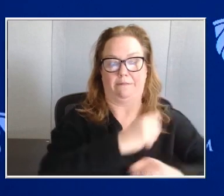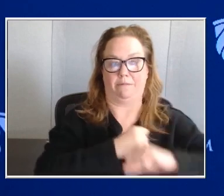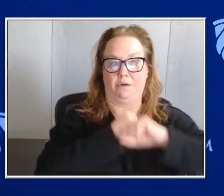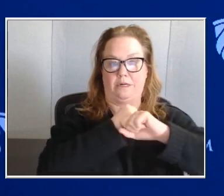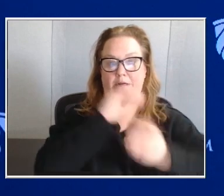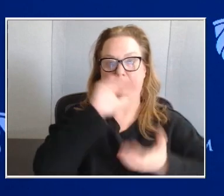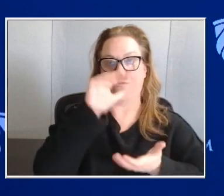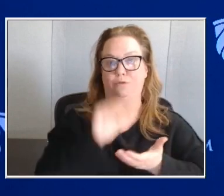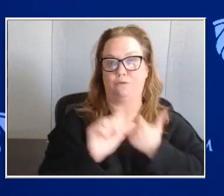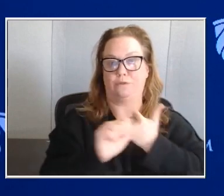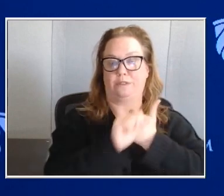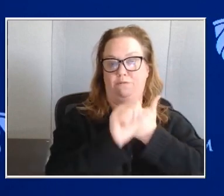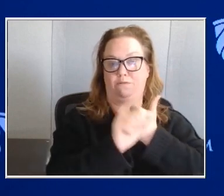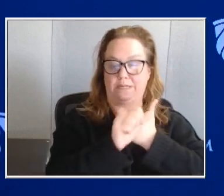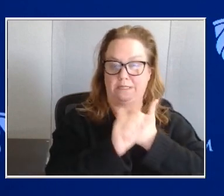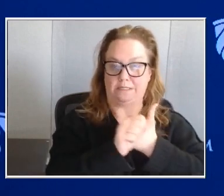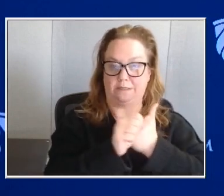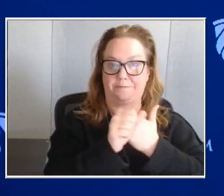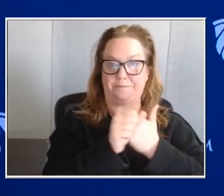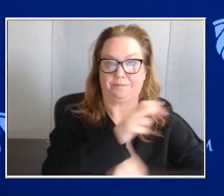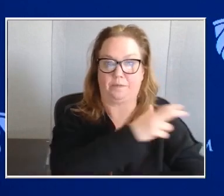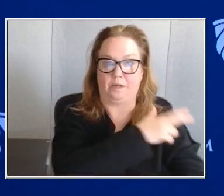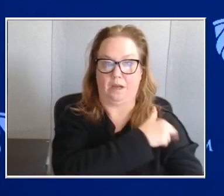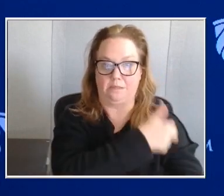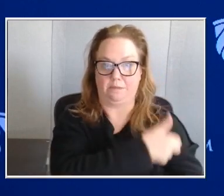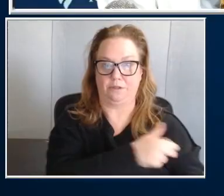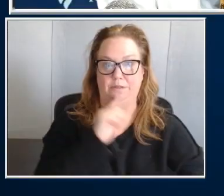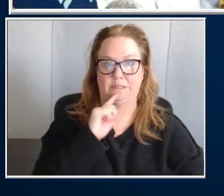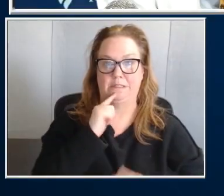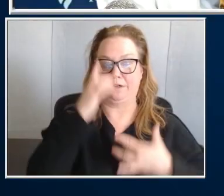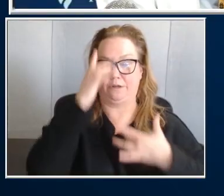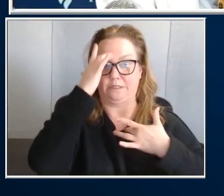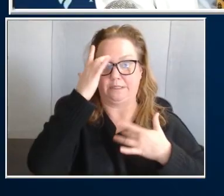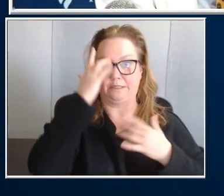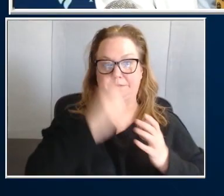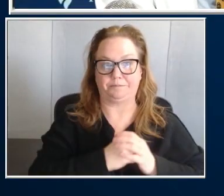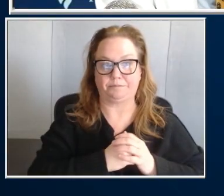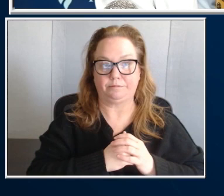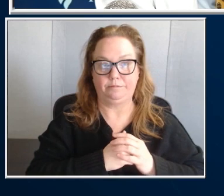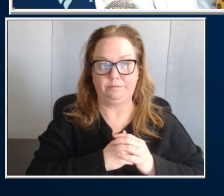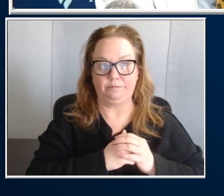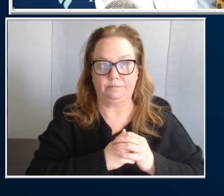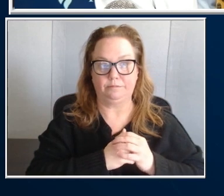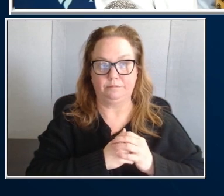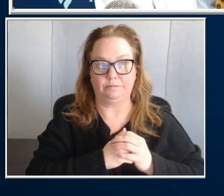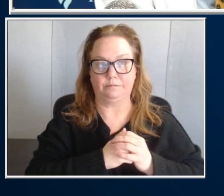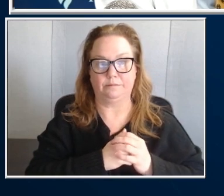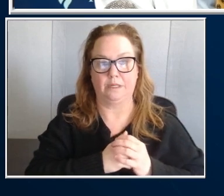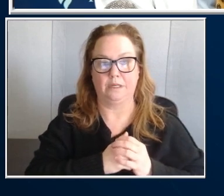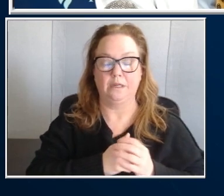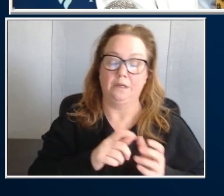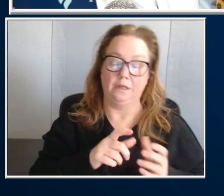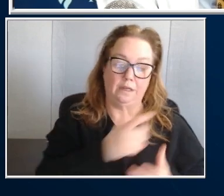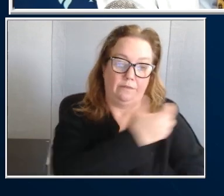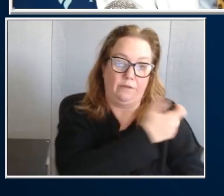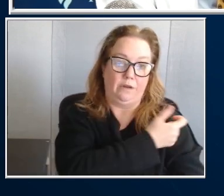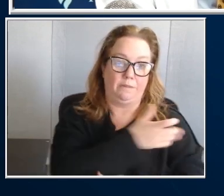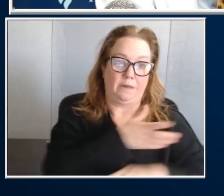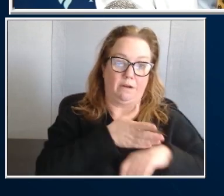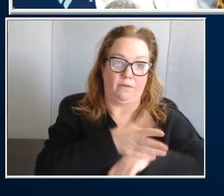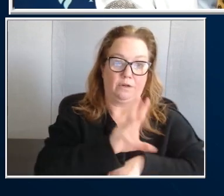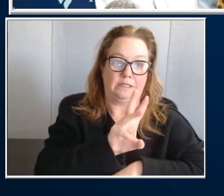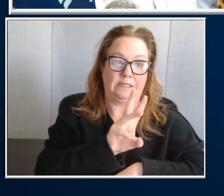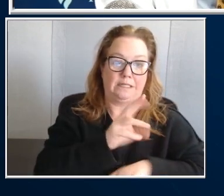their risk of hospitalization and severe disease. And we know that not only do you need that primary series, but if it's been more than 6 months, you need to get